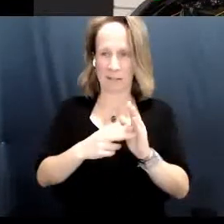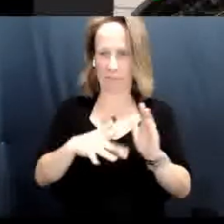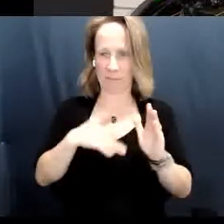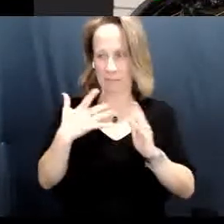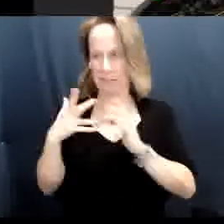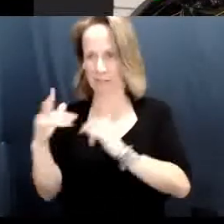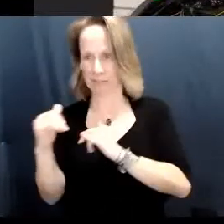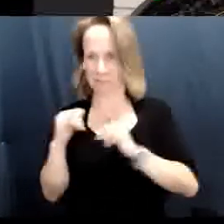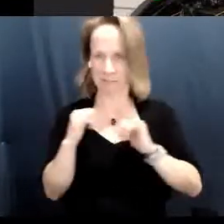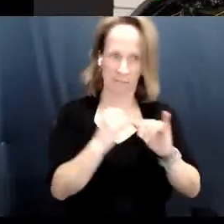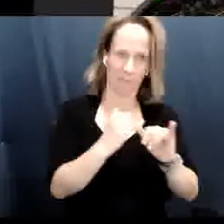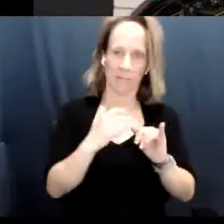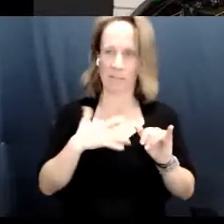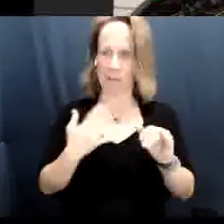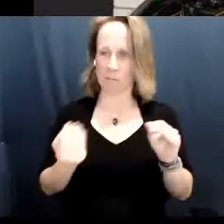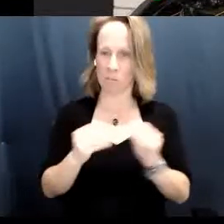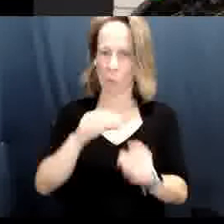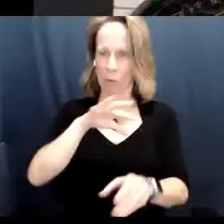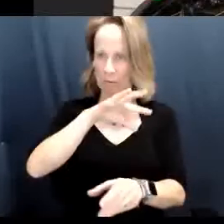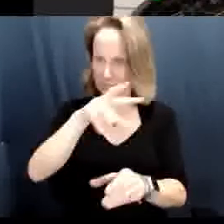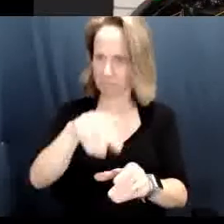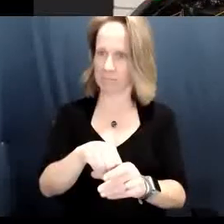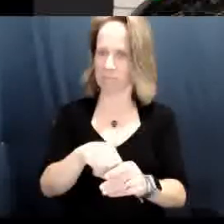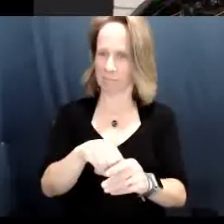that earlier on one of the Mentimators.